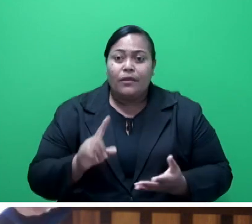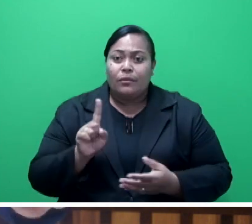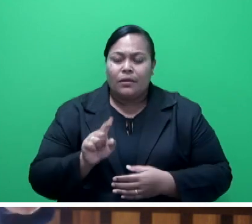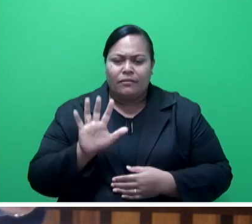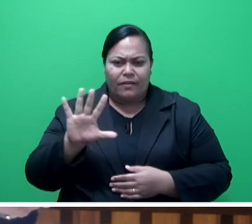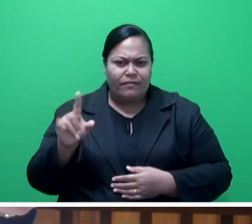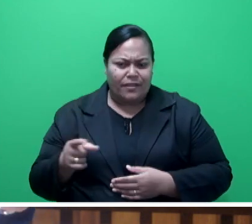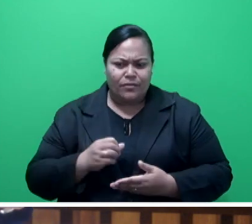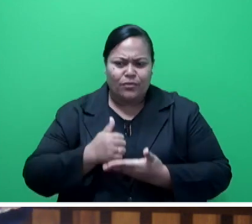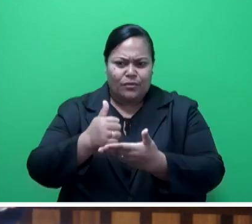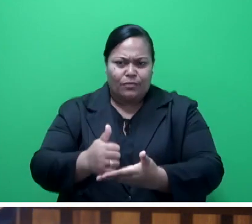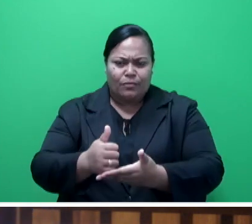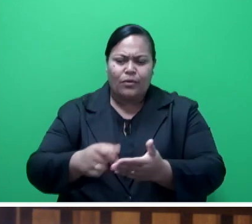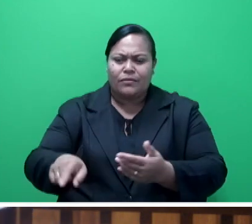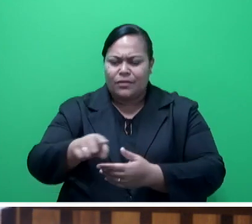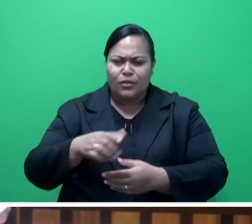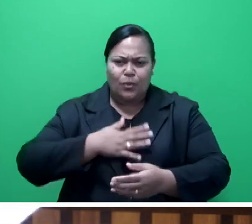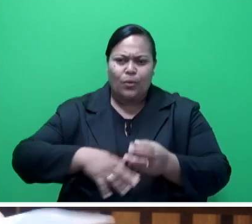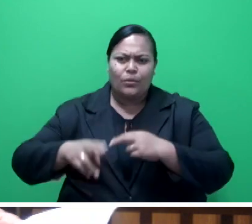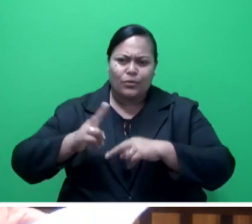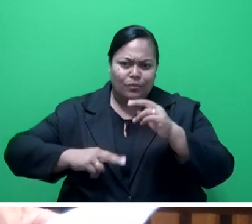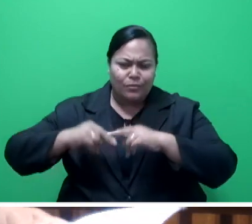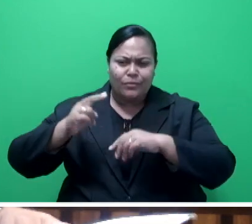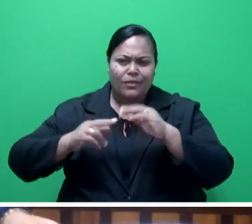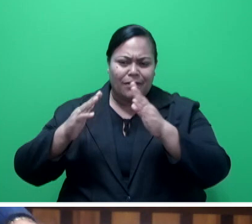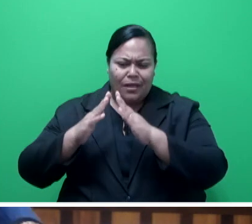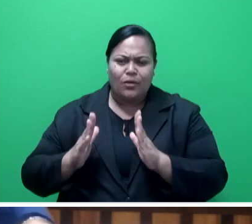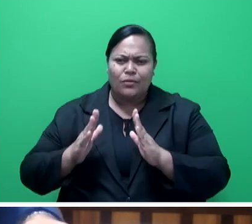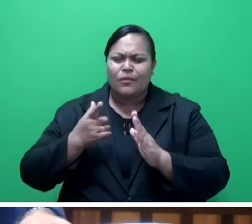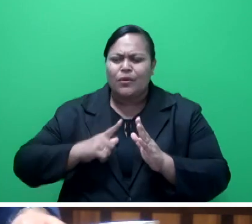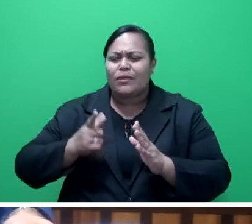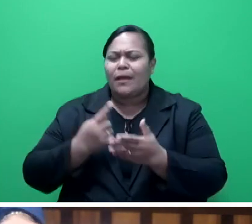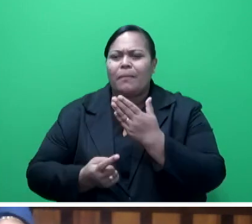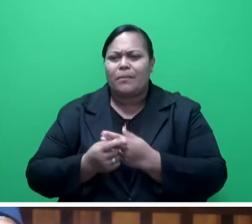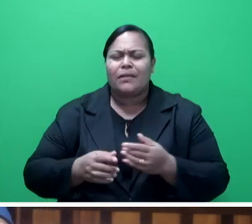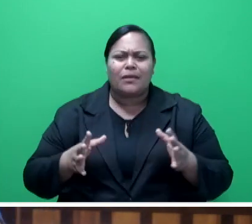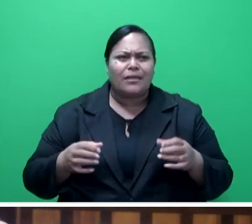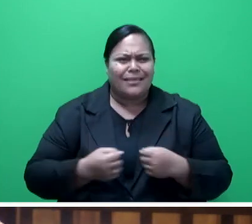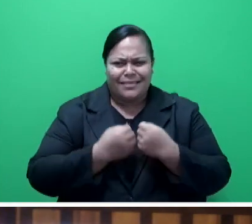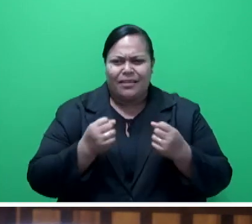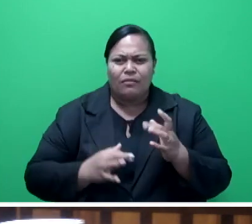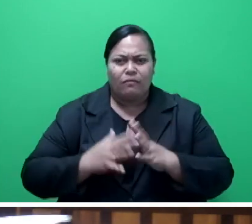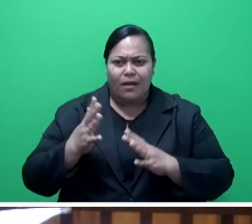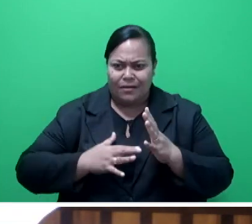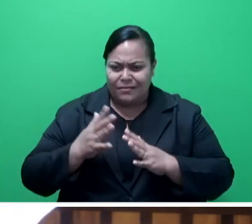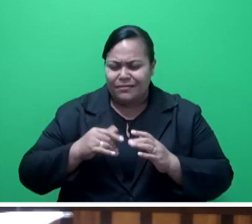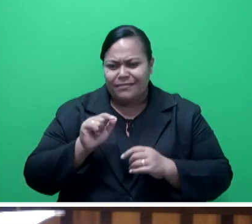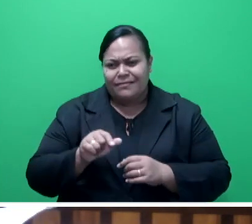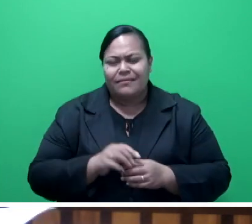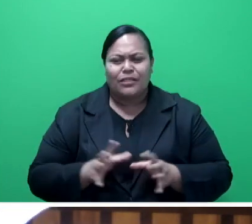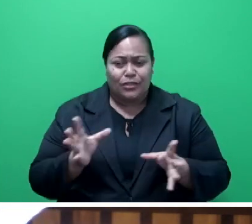$5,000 to assist those people who want to rebuild their homes destroyed in accidental fires, of course not deliberate fires, and